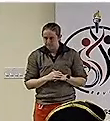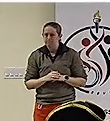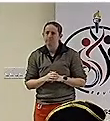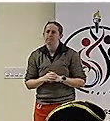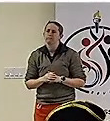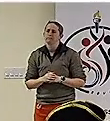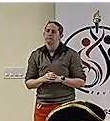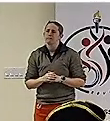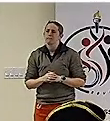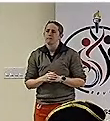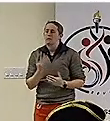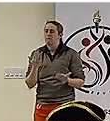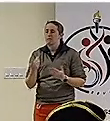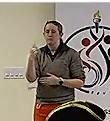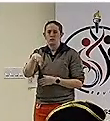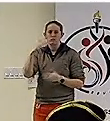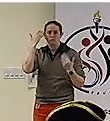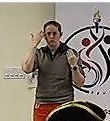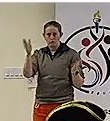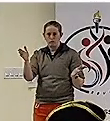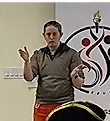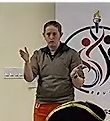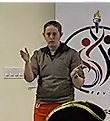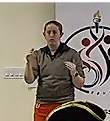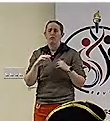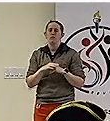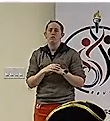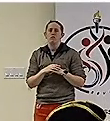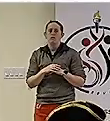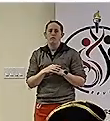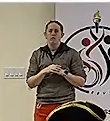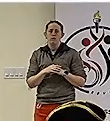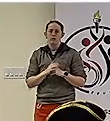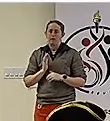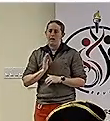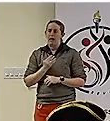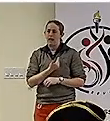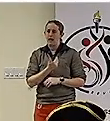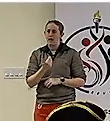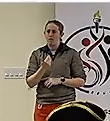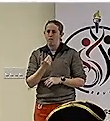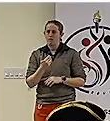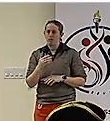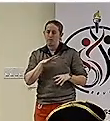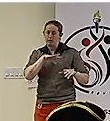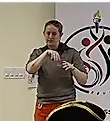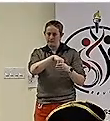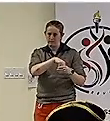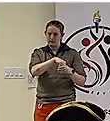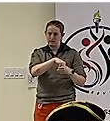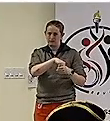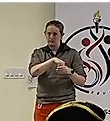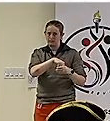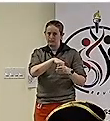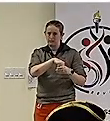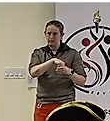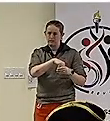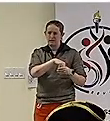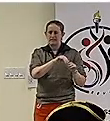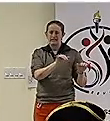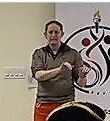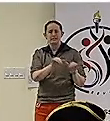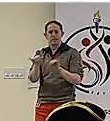What you may not know about us, in addition to what was said, is that our participants directly influence, similar to what they do at Prescott